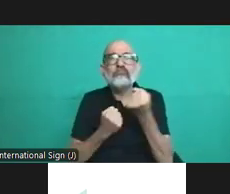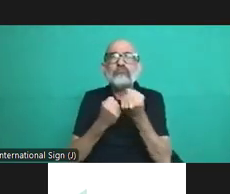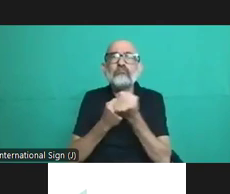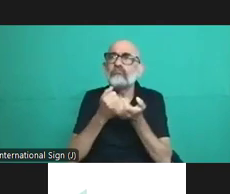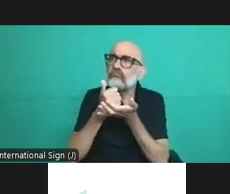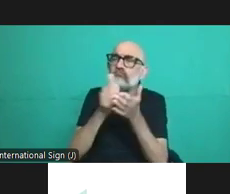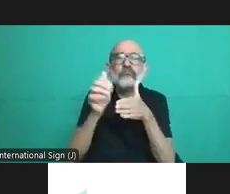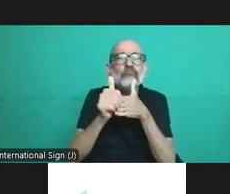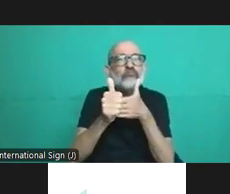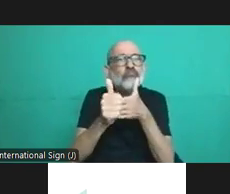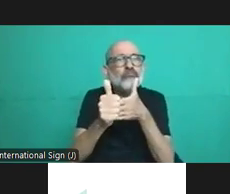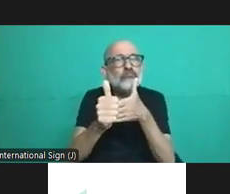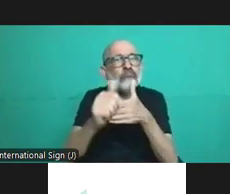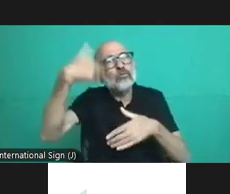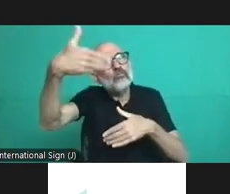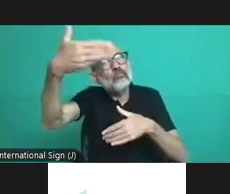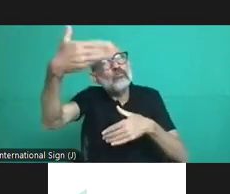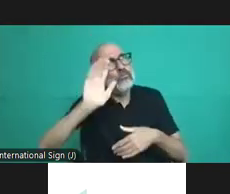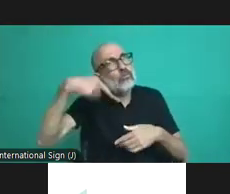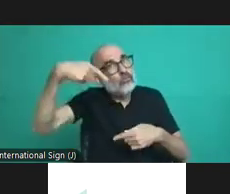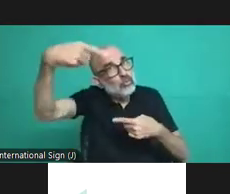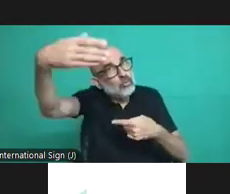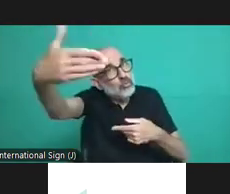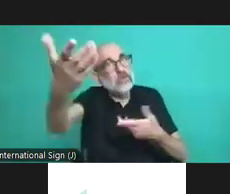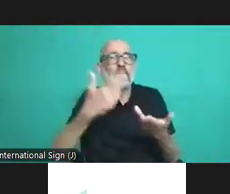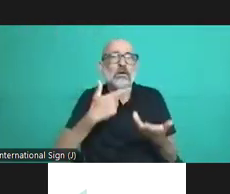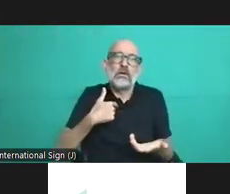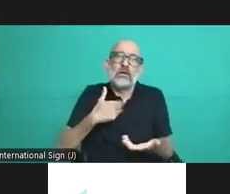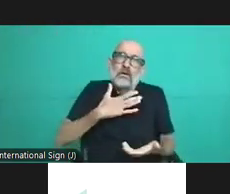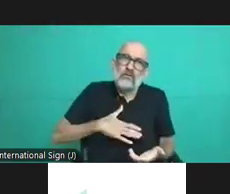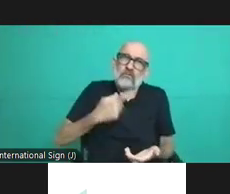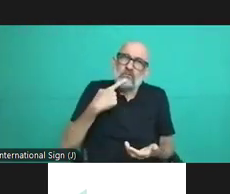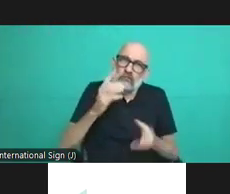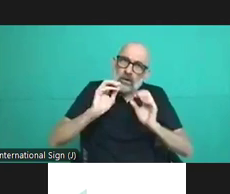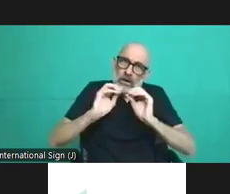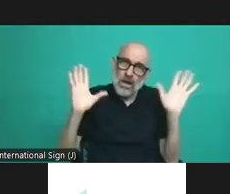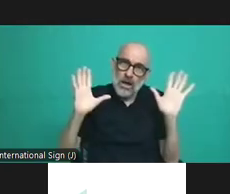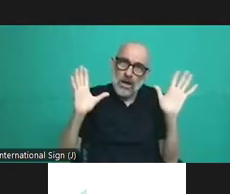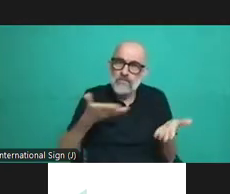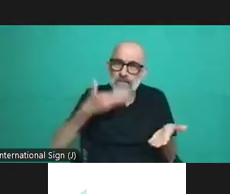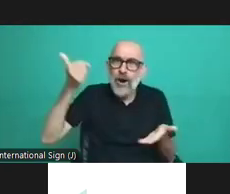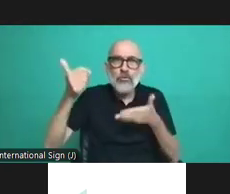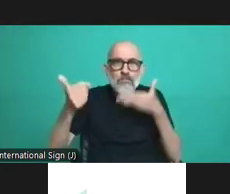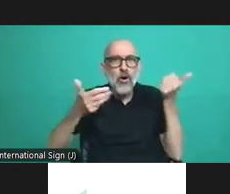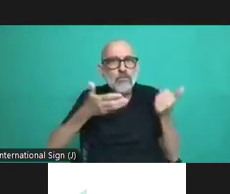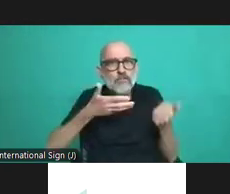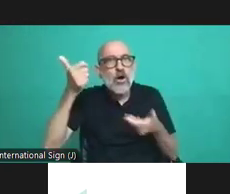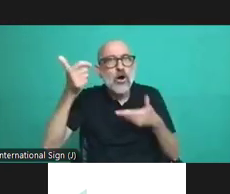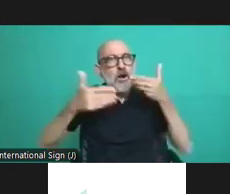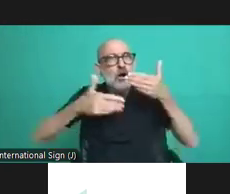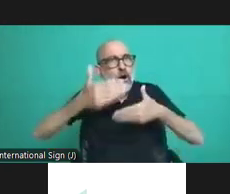be clear: improving capacities for essential public health functions provide